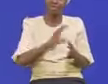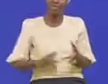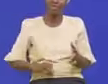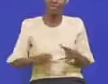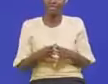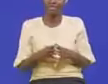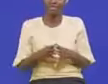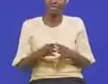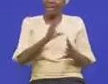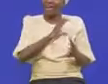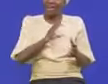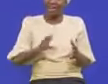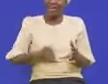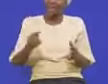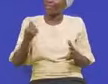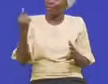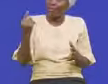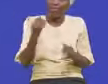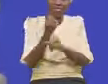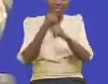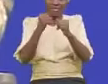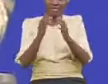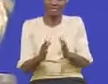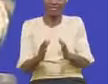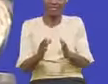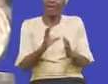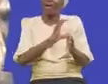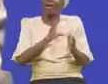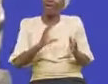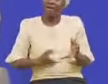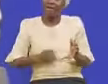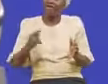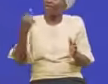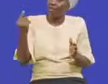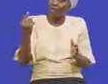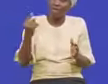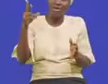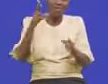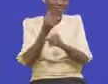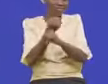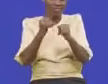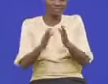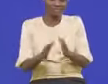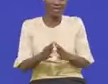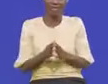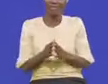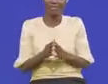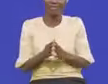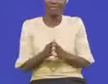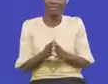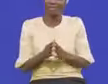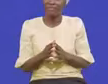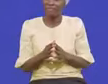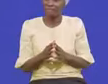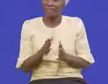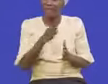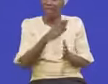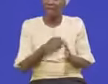hompko. Kristo de la reka pe. Kristo ikanye kola reka pe.